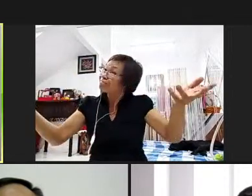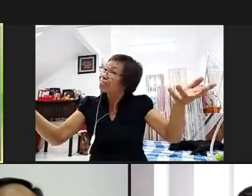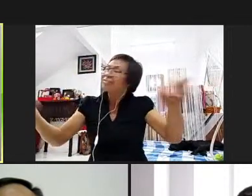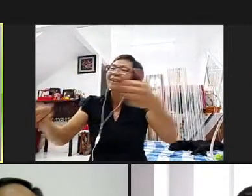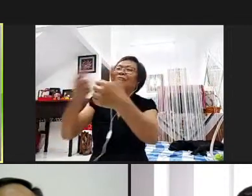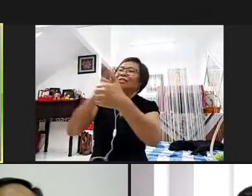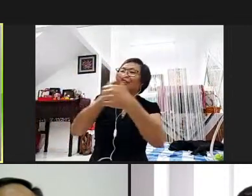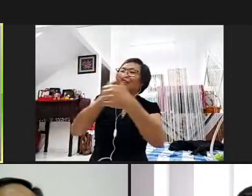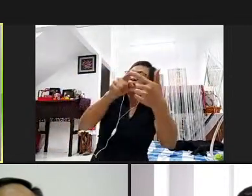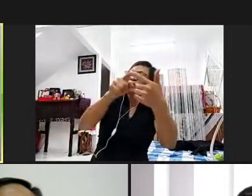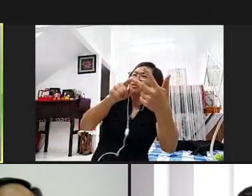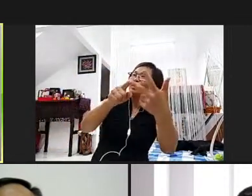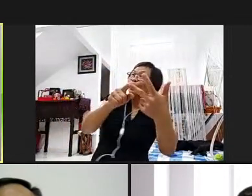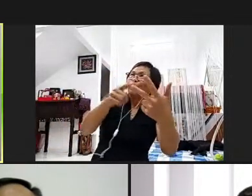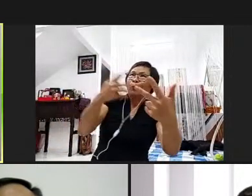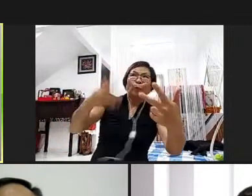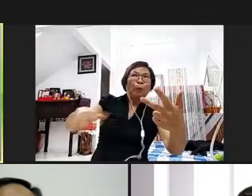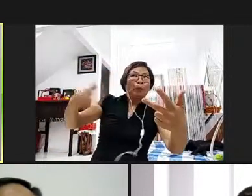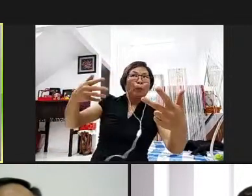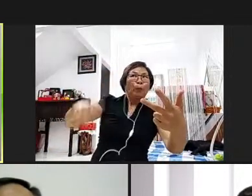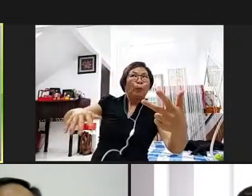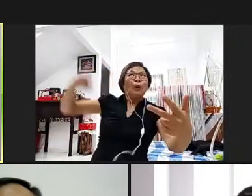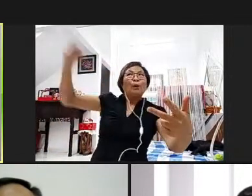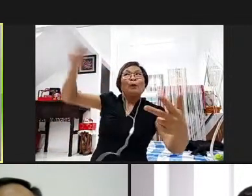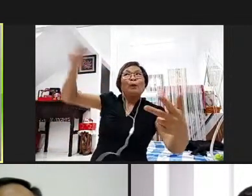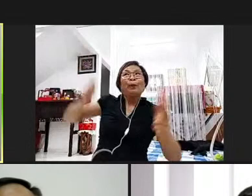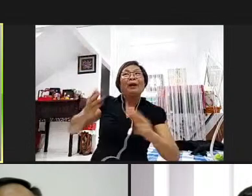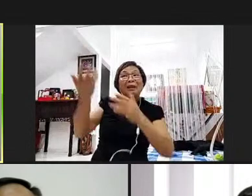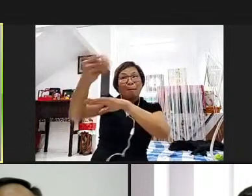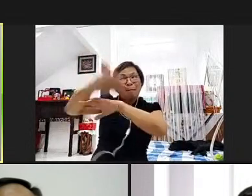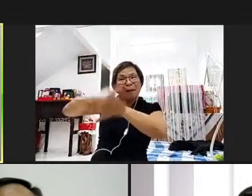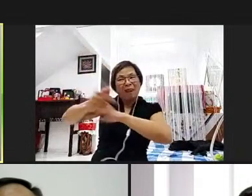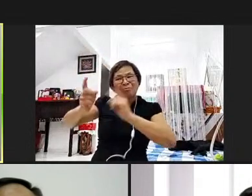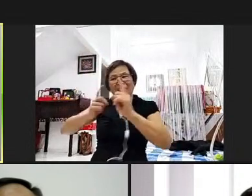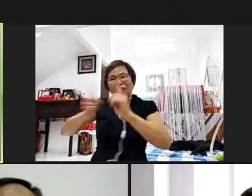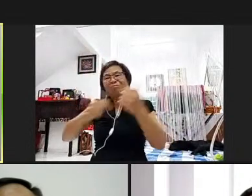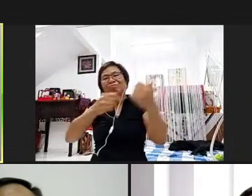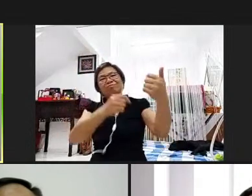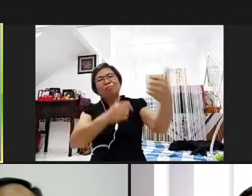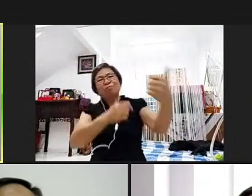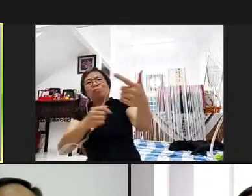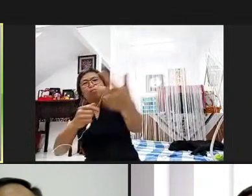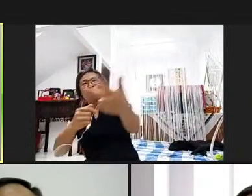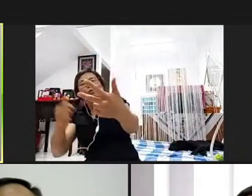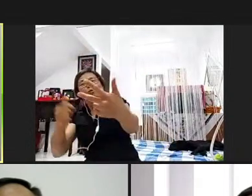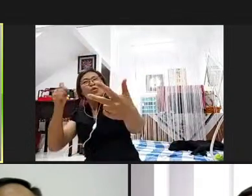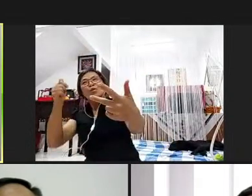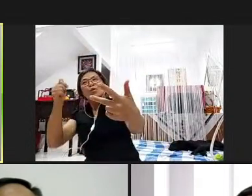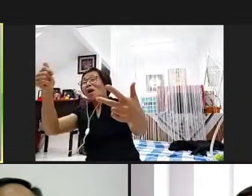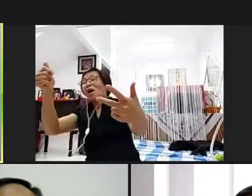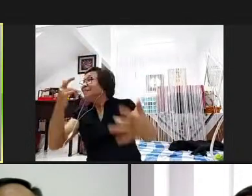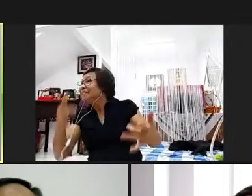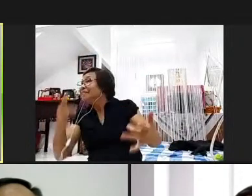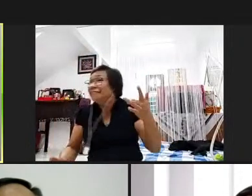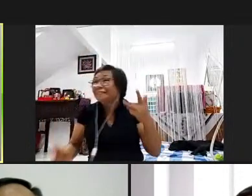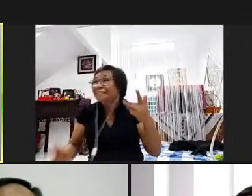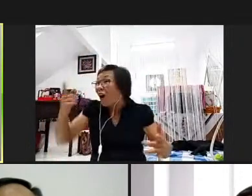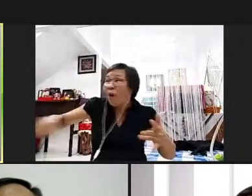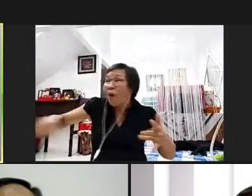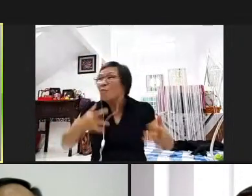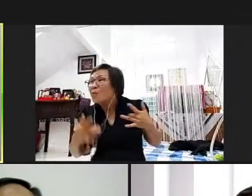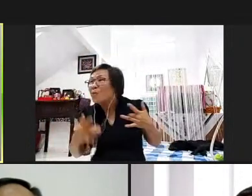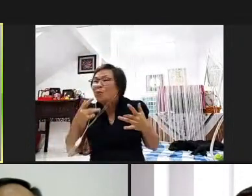three esteemed speakers for tonight's dialogue. Yeah, so excited, isn't it, all of you?